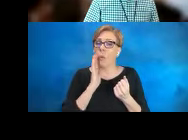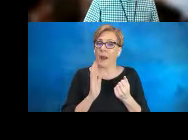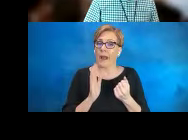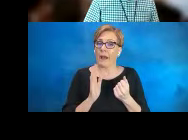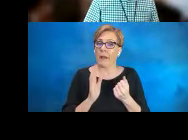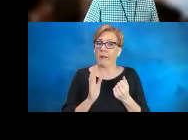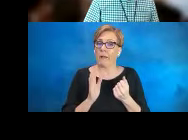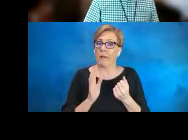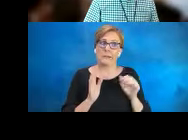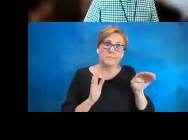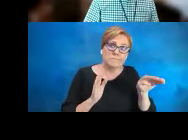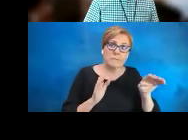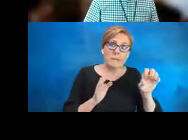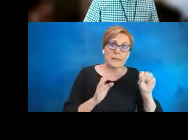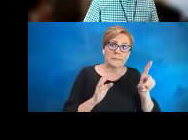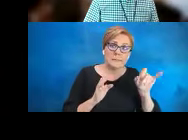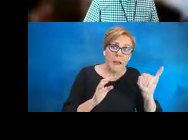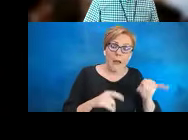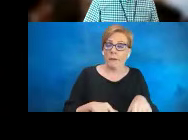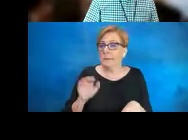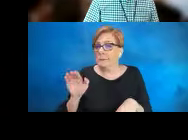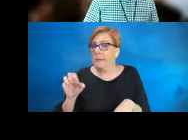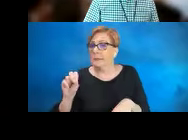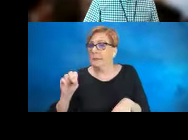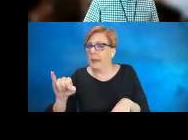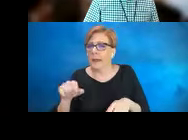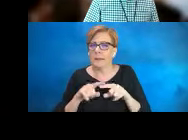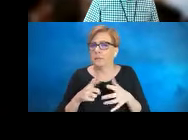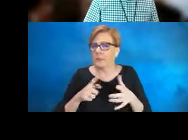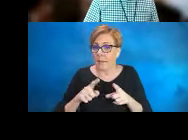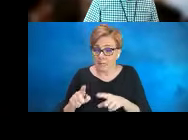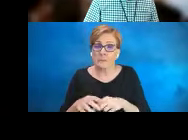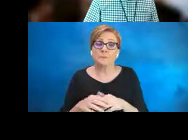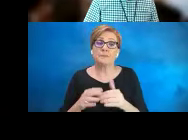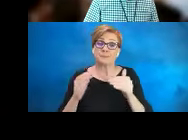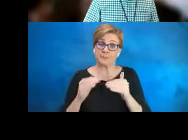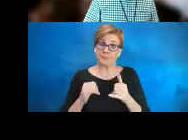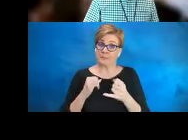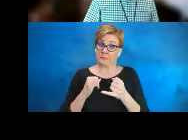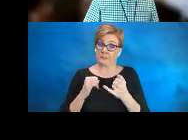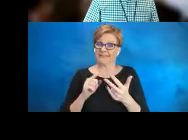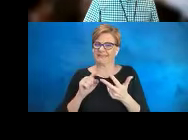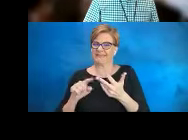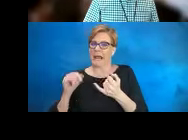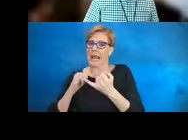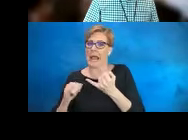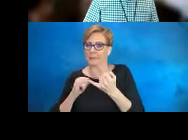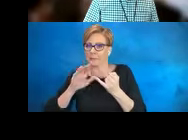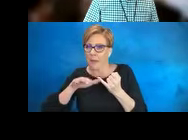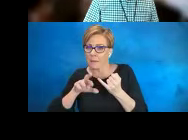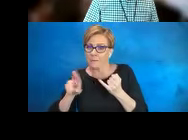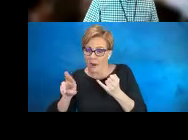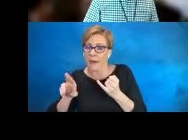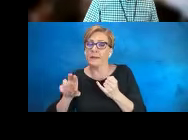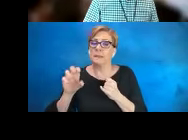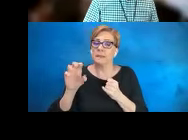what's happening in the case. And then there are what are called customer service reps or CSRs. And those historically have been the